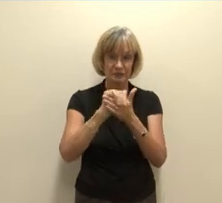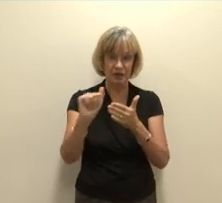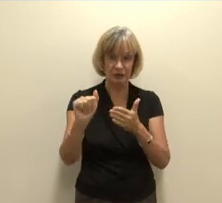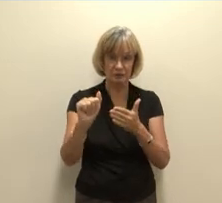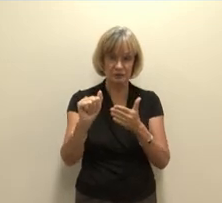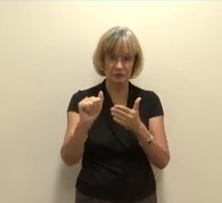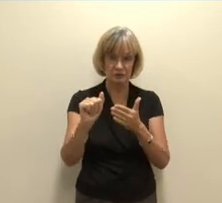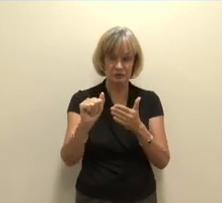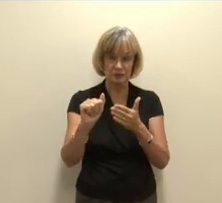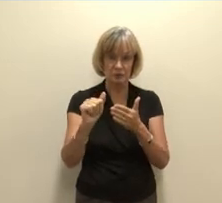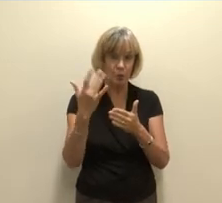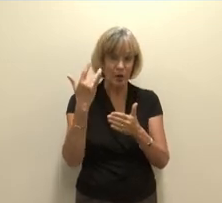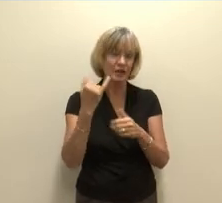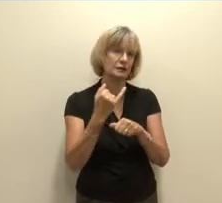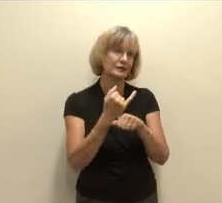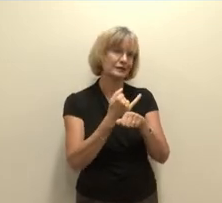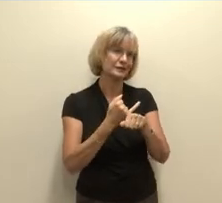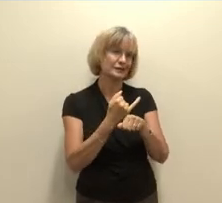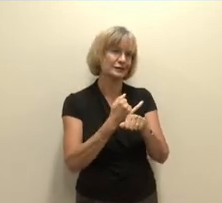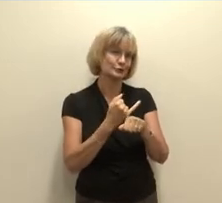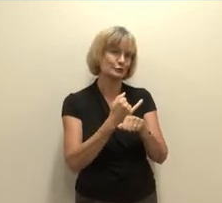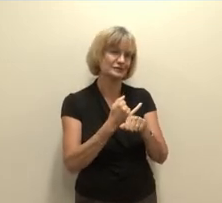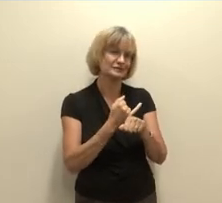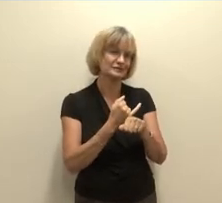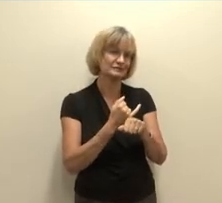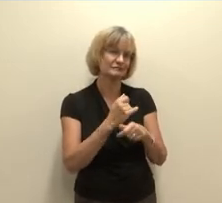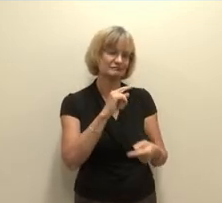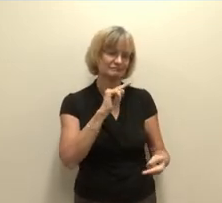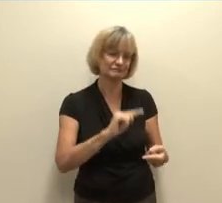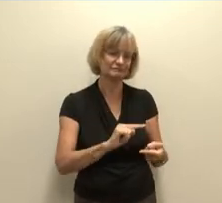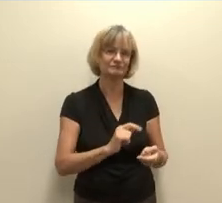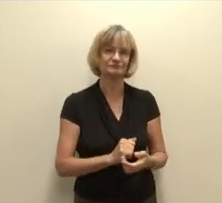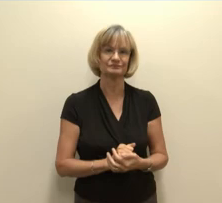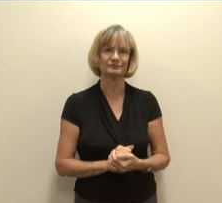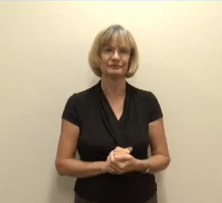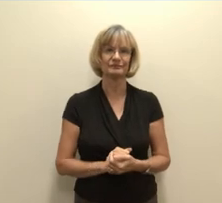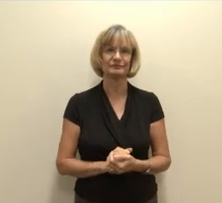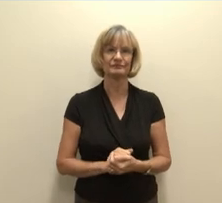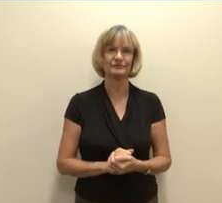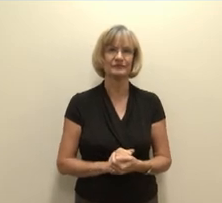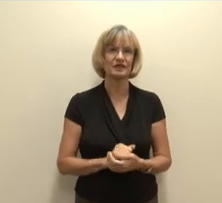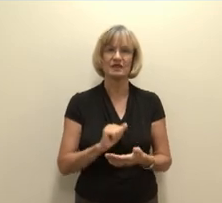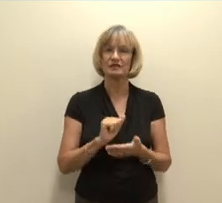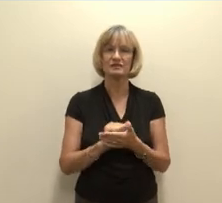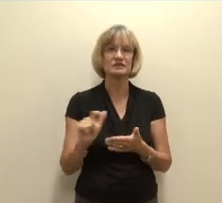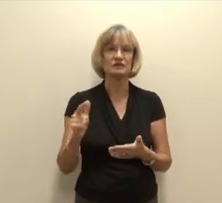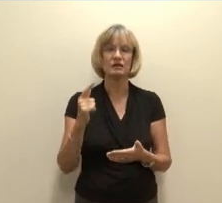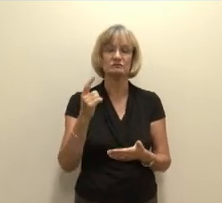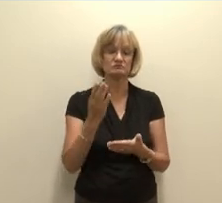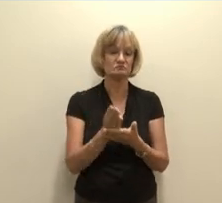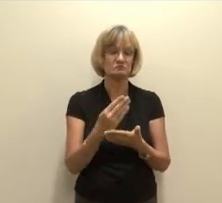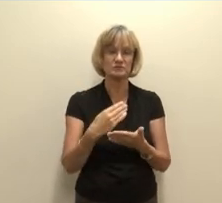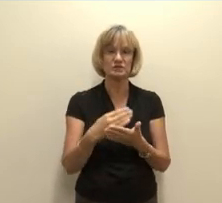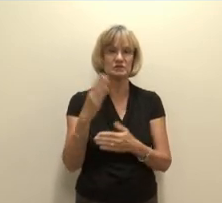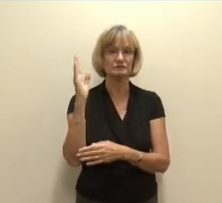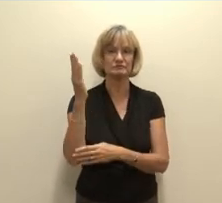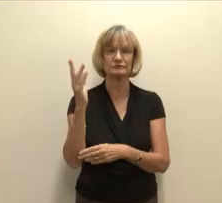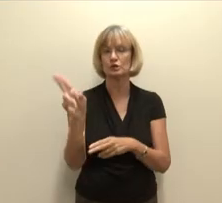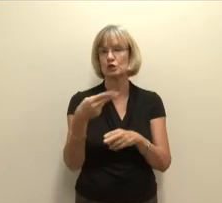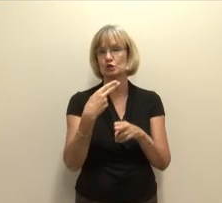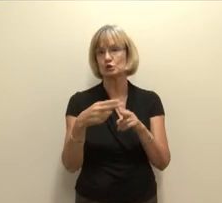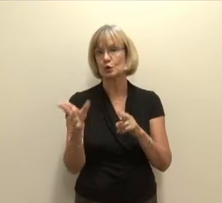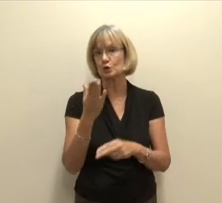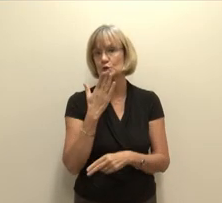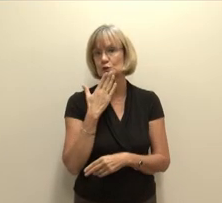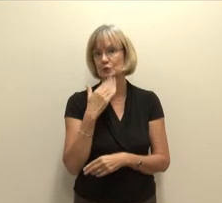interest expense with what we've done with the refundings. So that's it for the budget presentation. Short and sweet, I